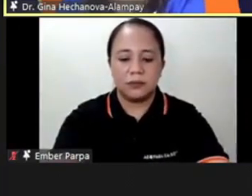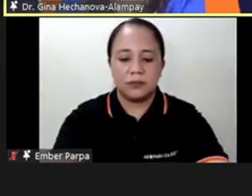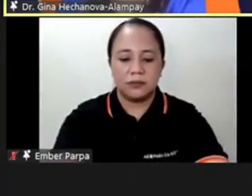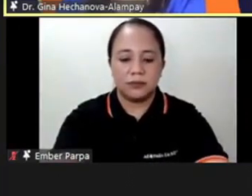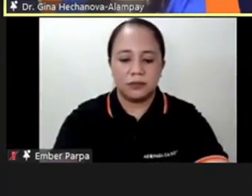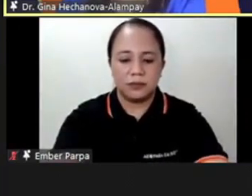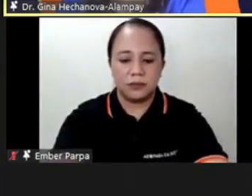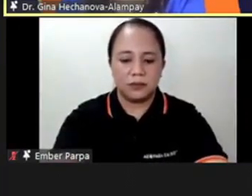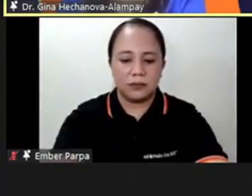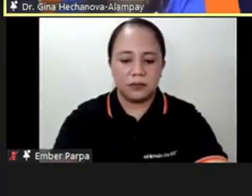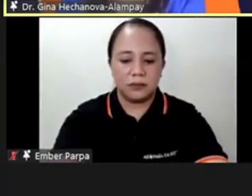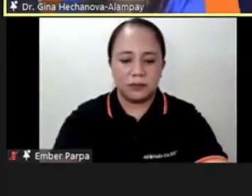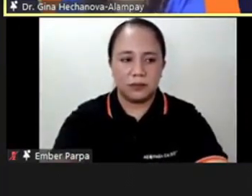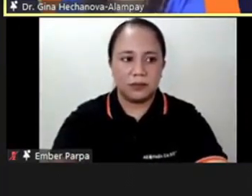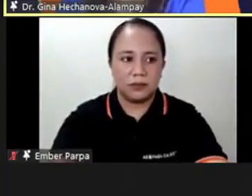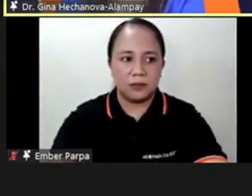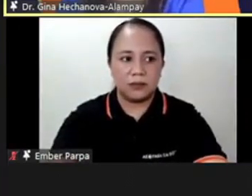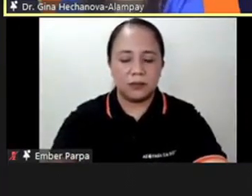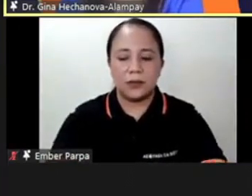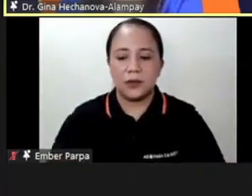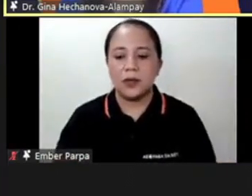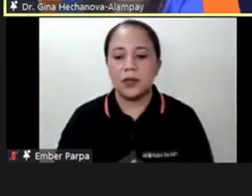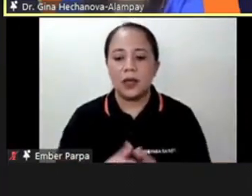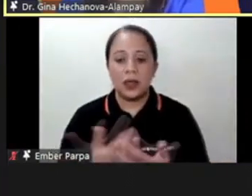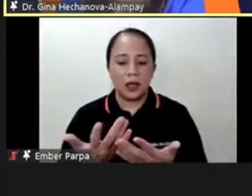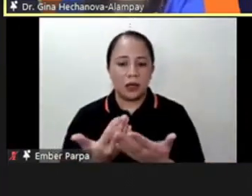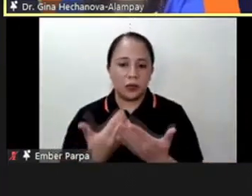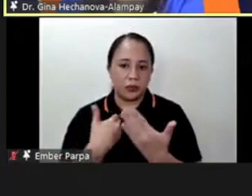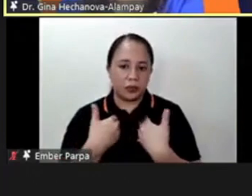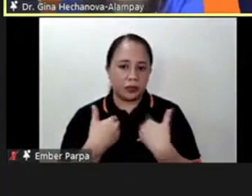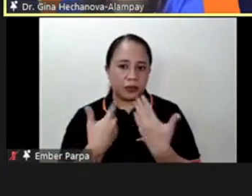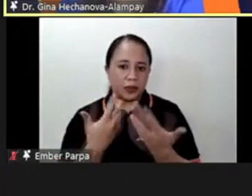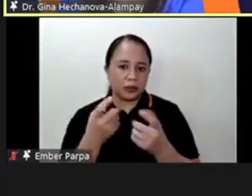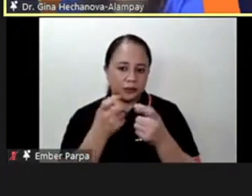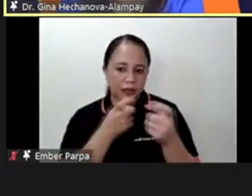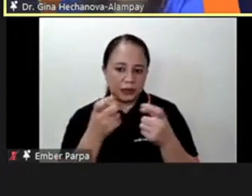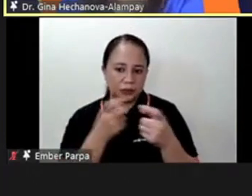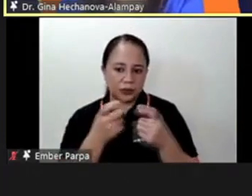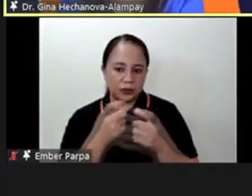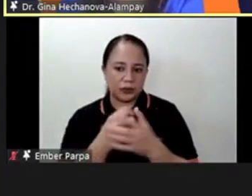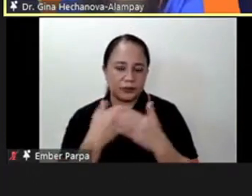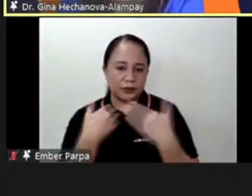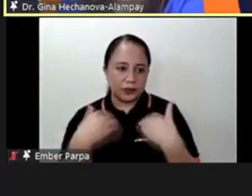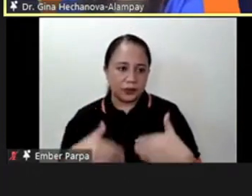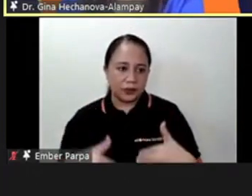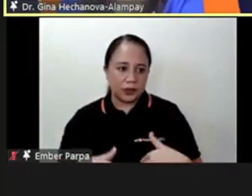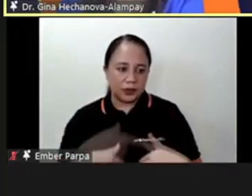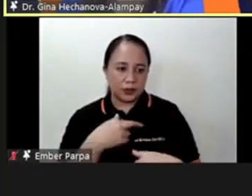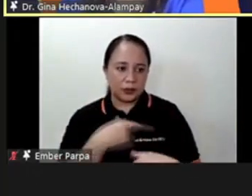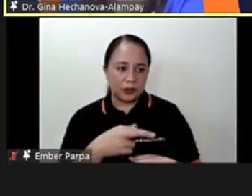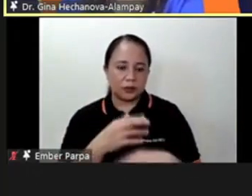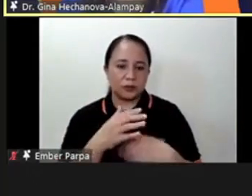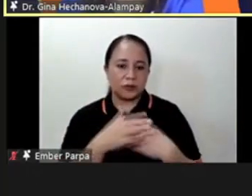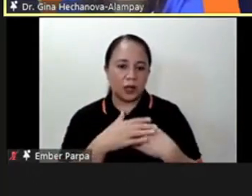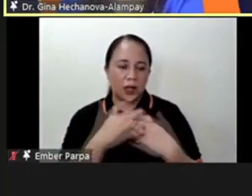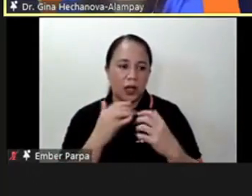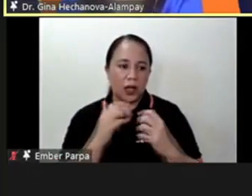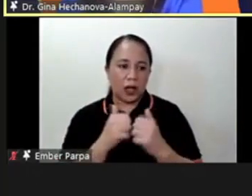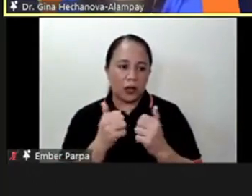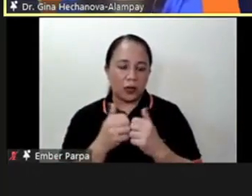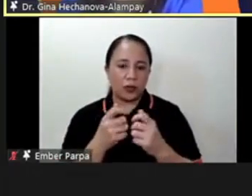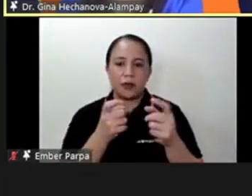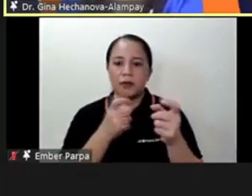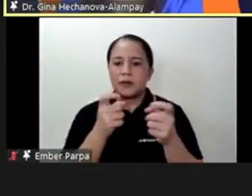acknowledging our strengths. Katawan is how do we manage our physical reactions. Kalooban is how do we manage